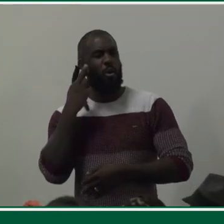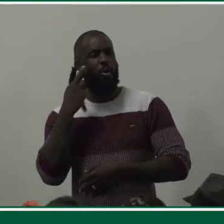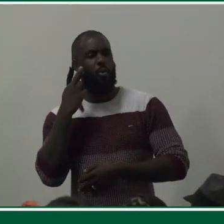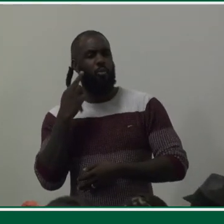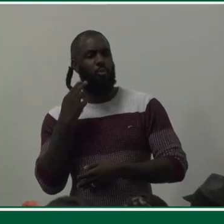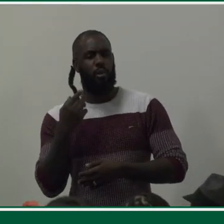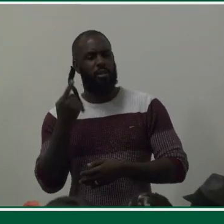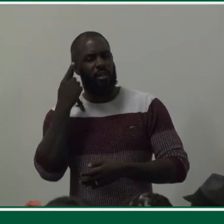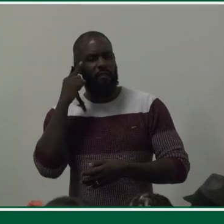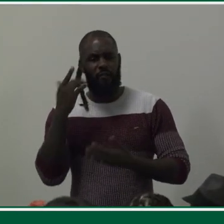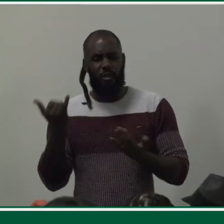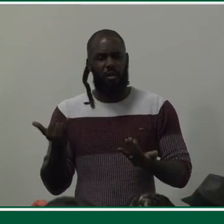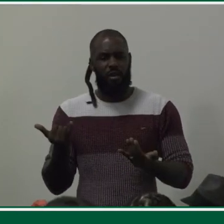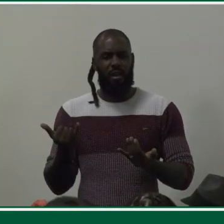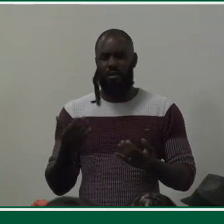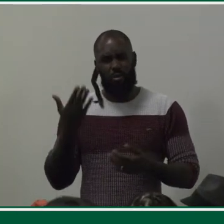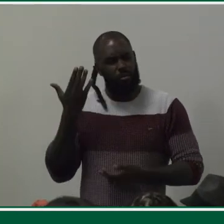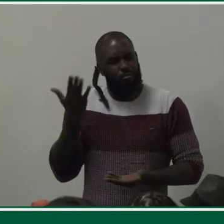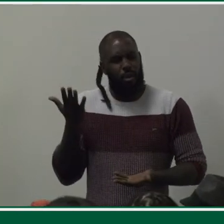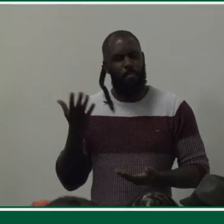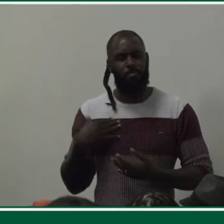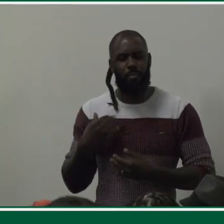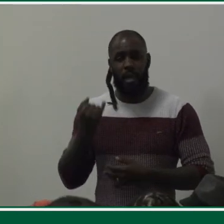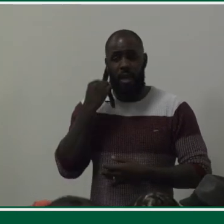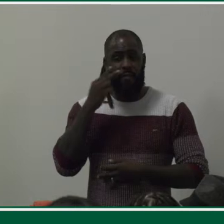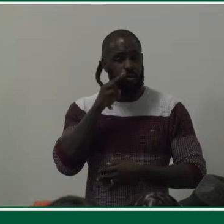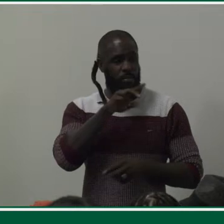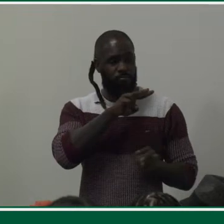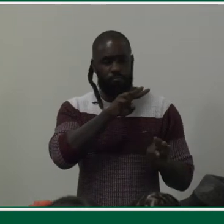this. So if you look across